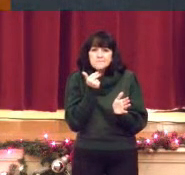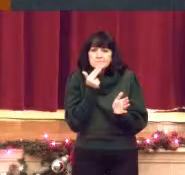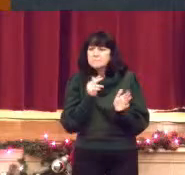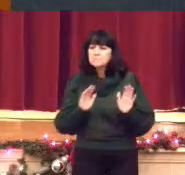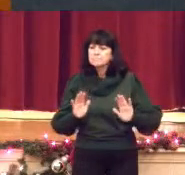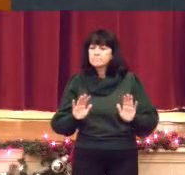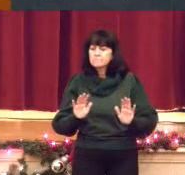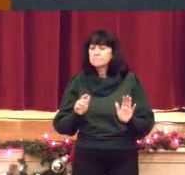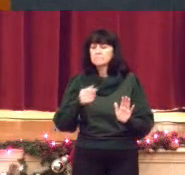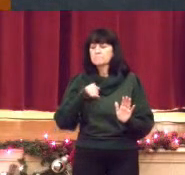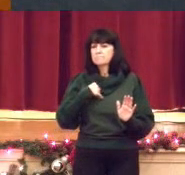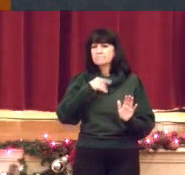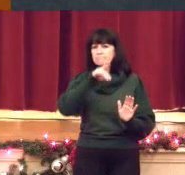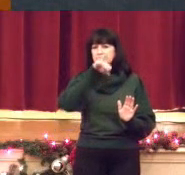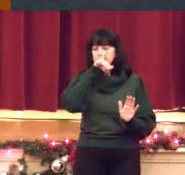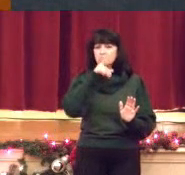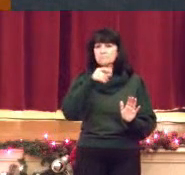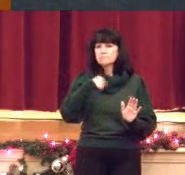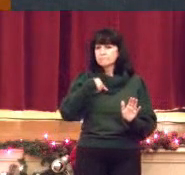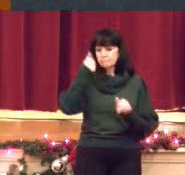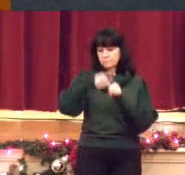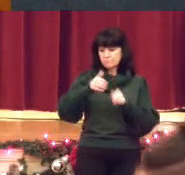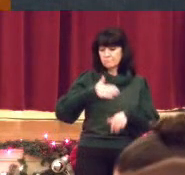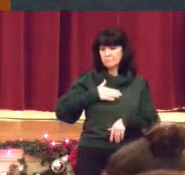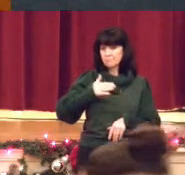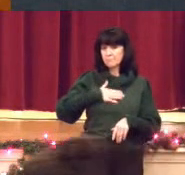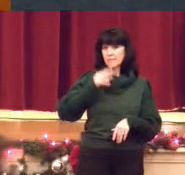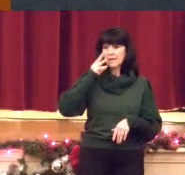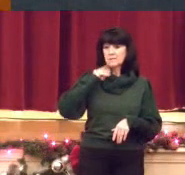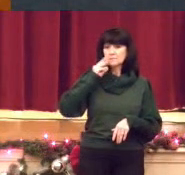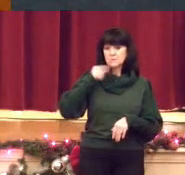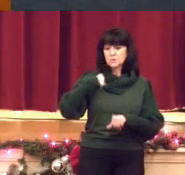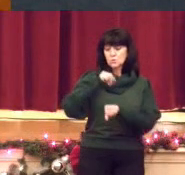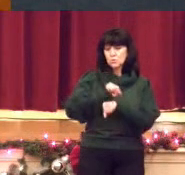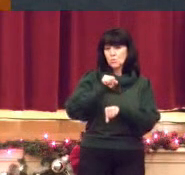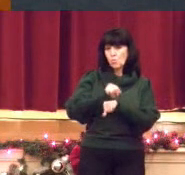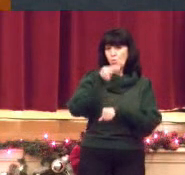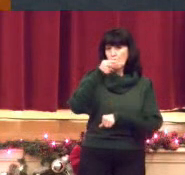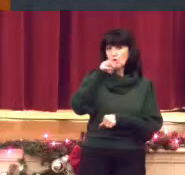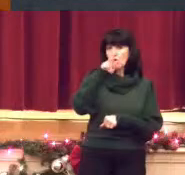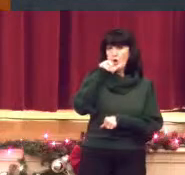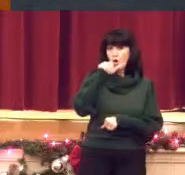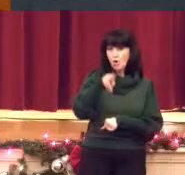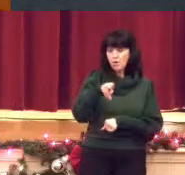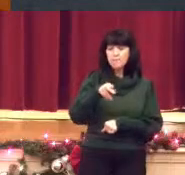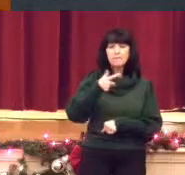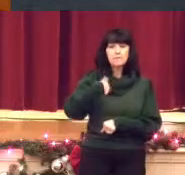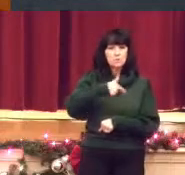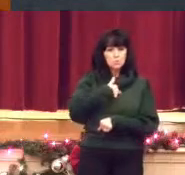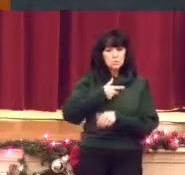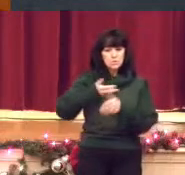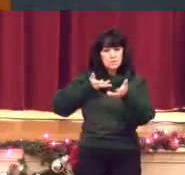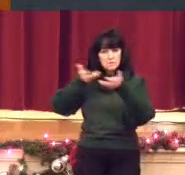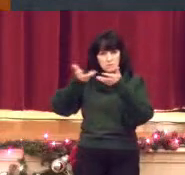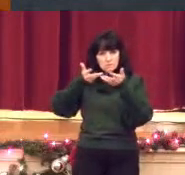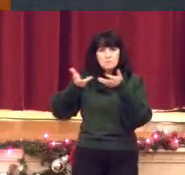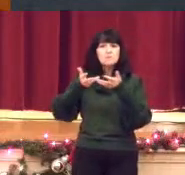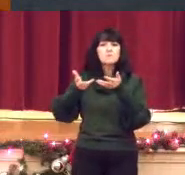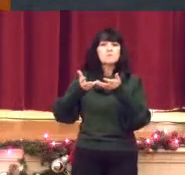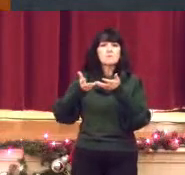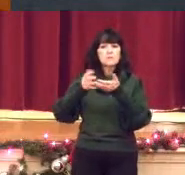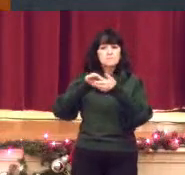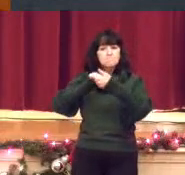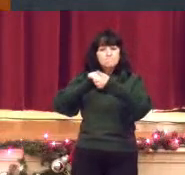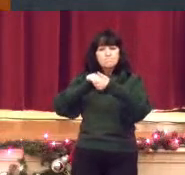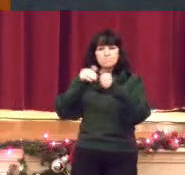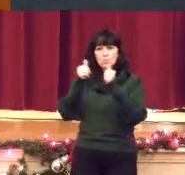my experience when I worked at Harlan, it was working with the parent, the teacher, the child, and the community.